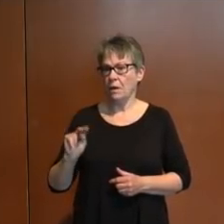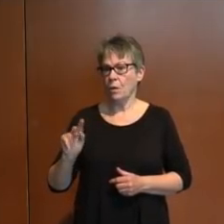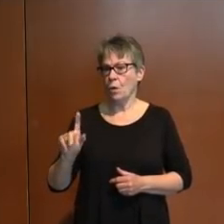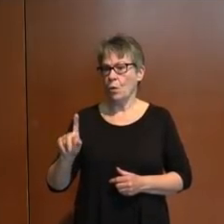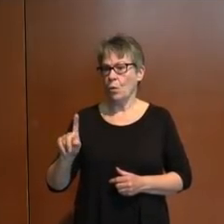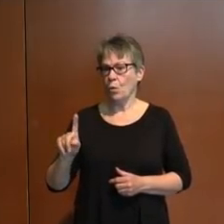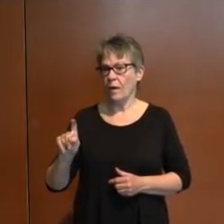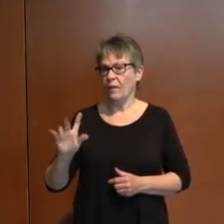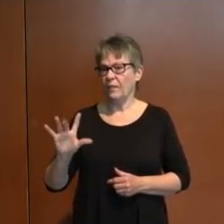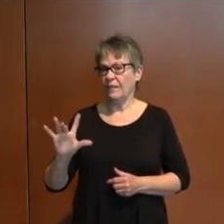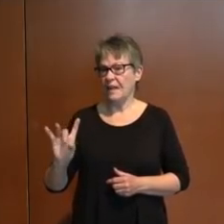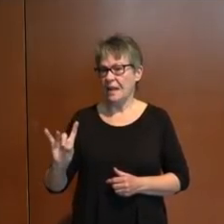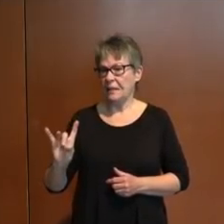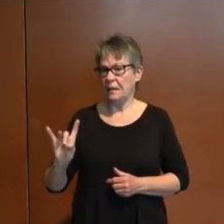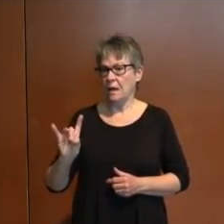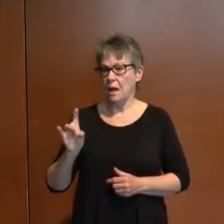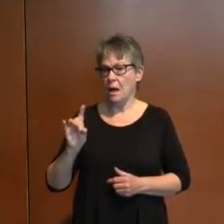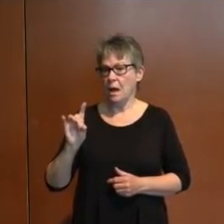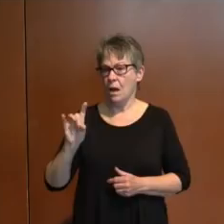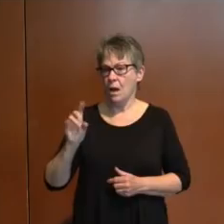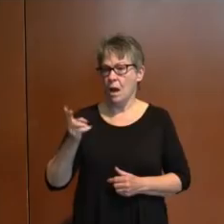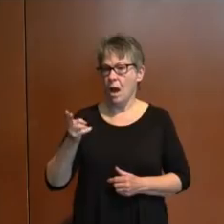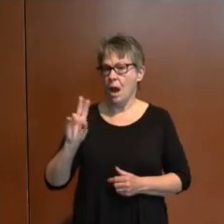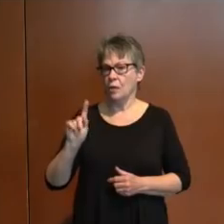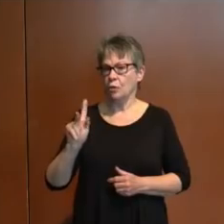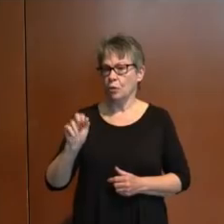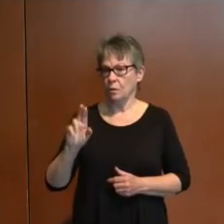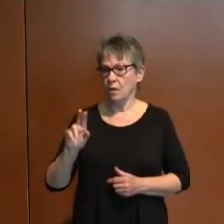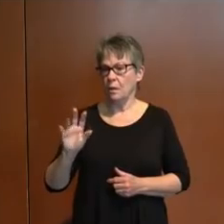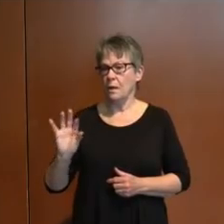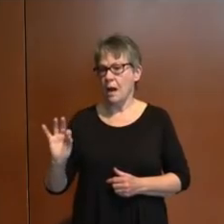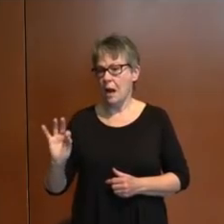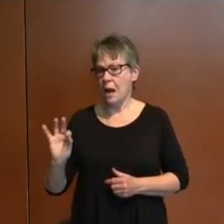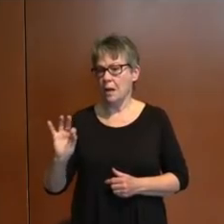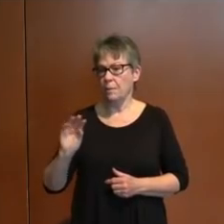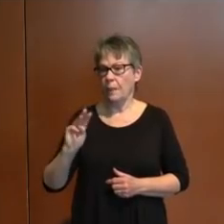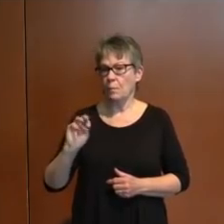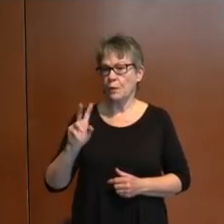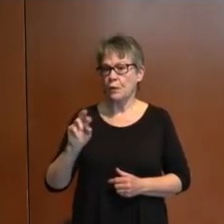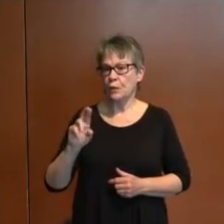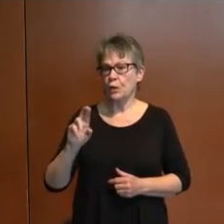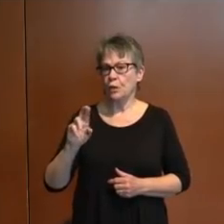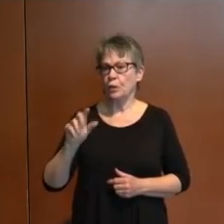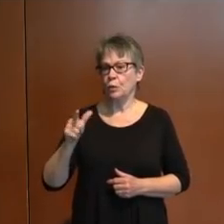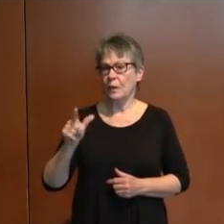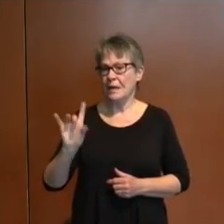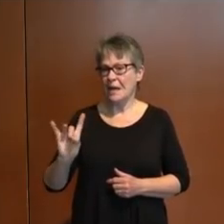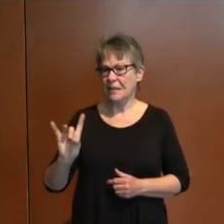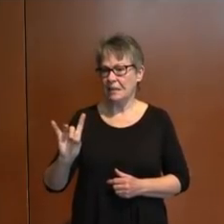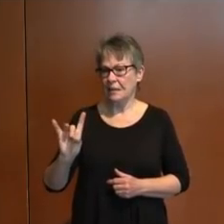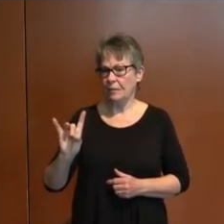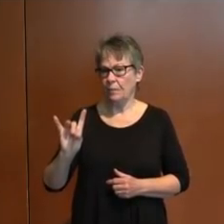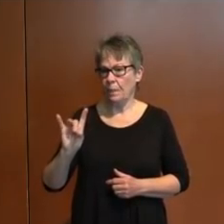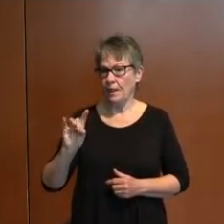Hunterdon, 9. Mercer, 28. Middlesex,